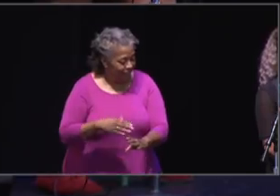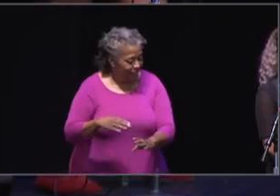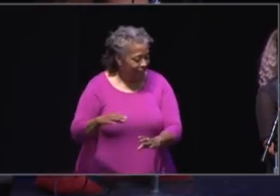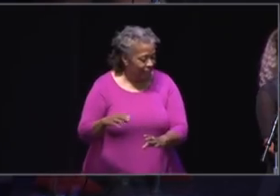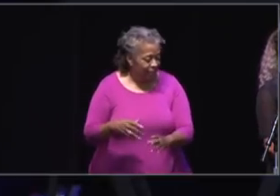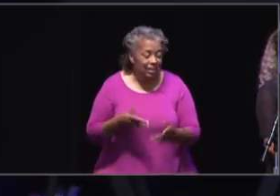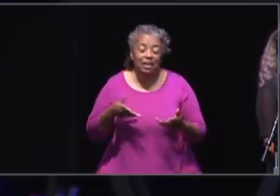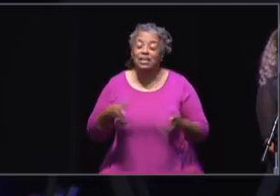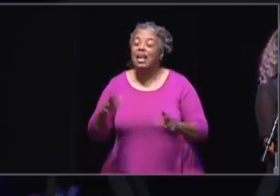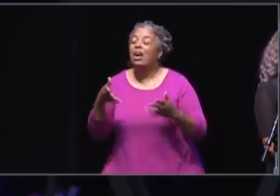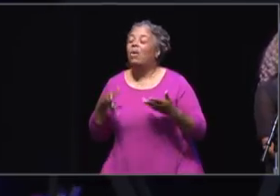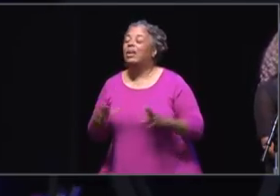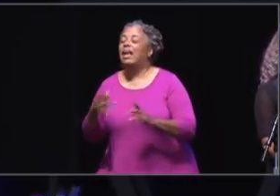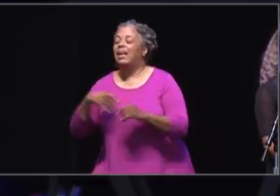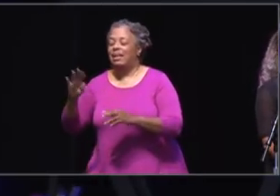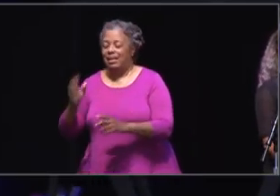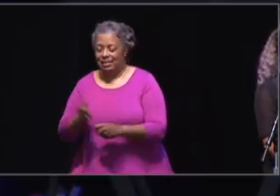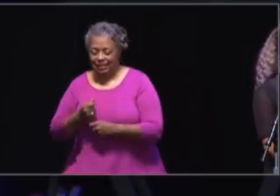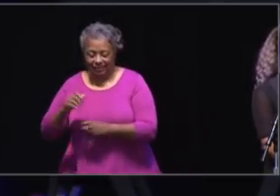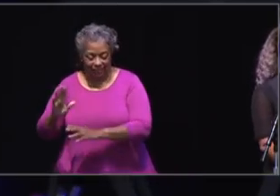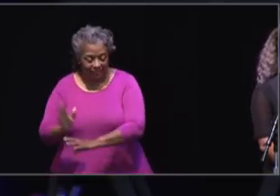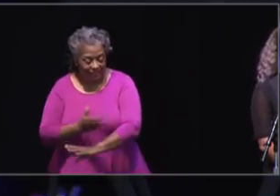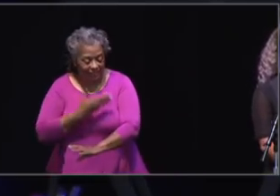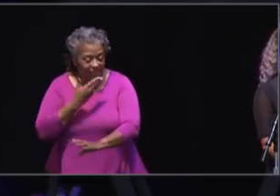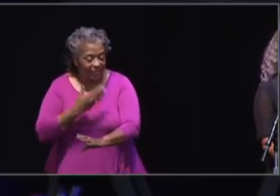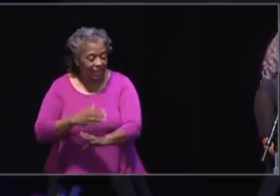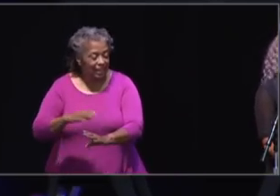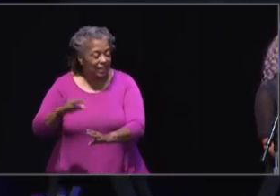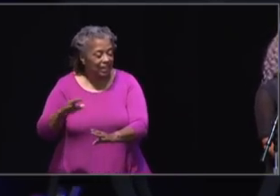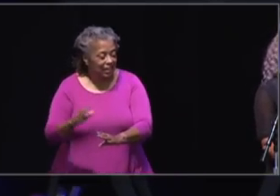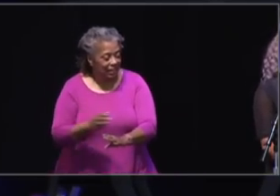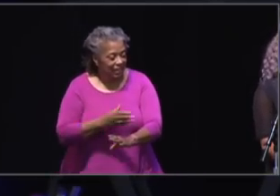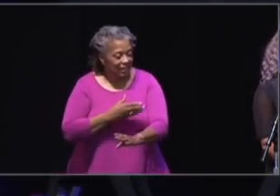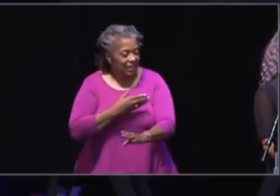sing. Now let us